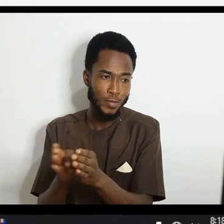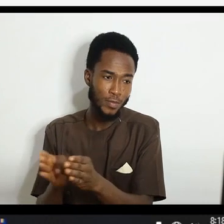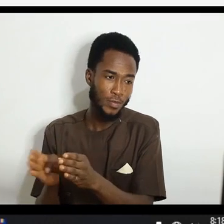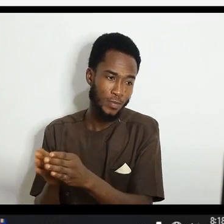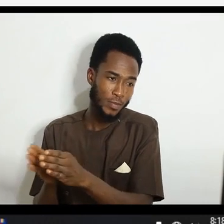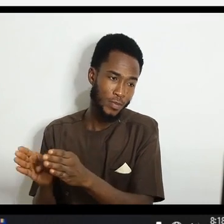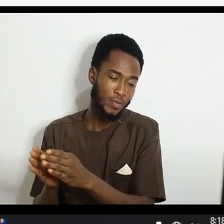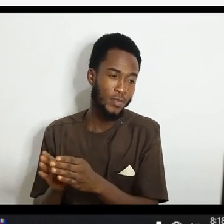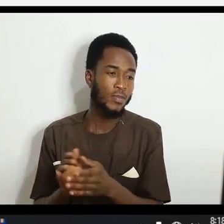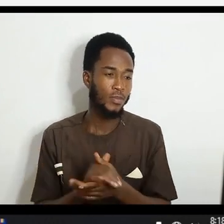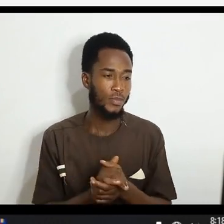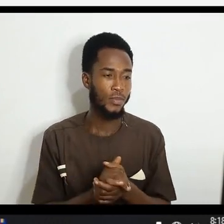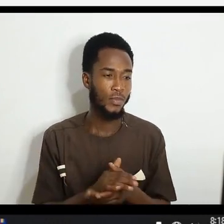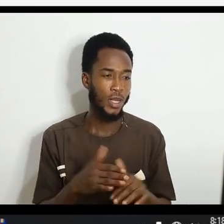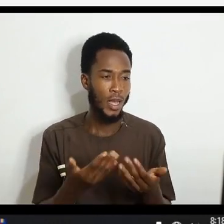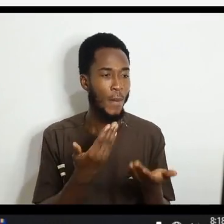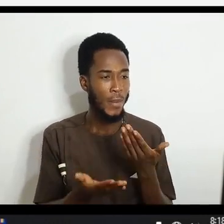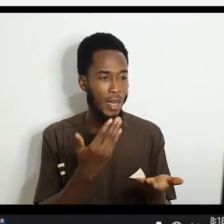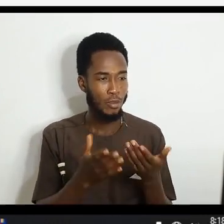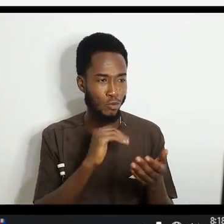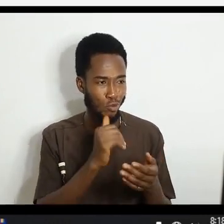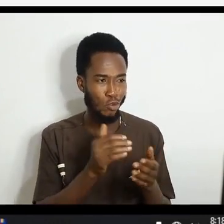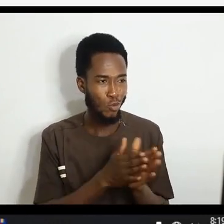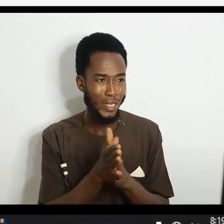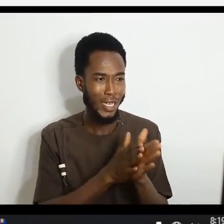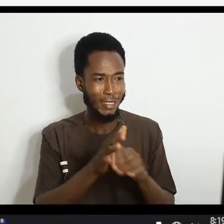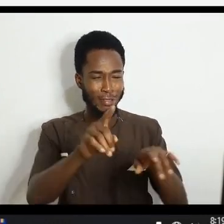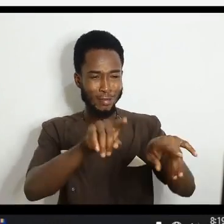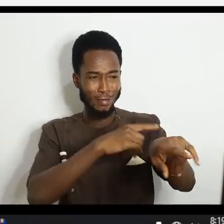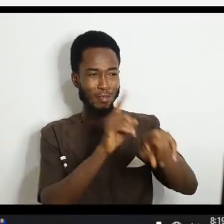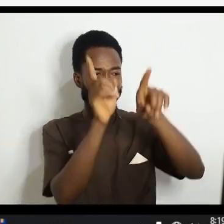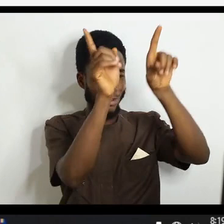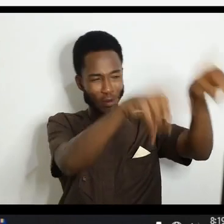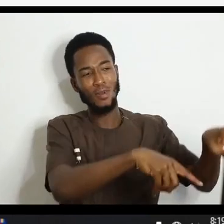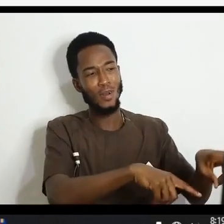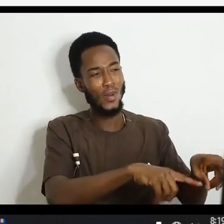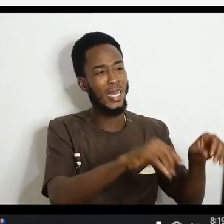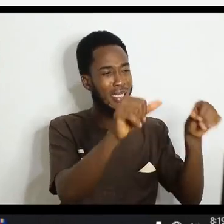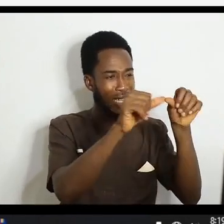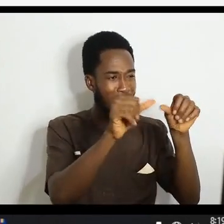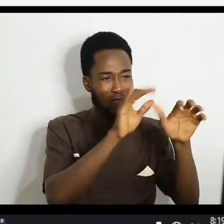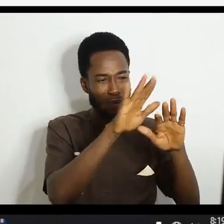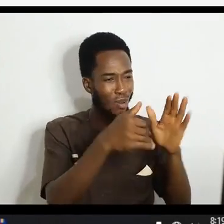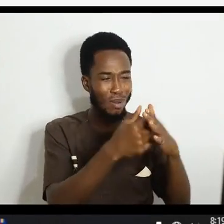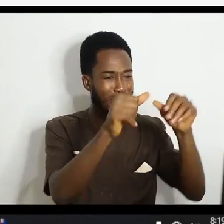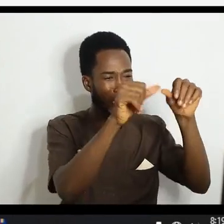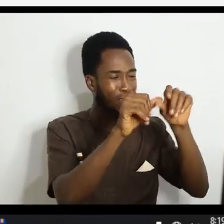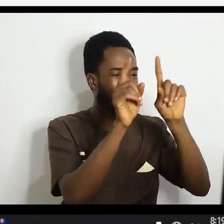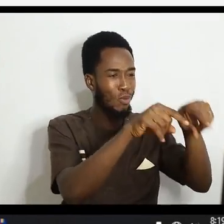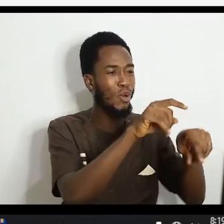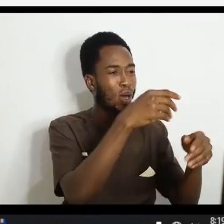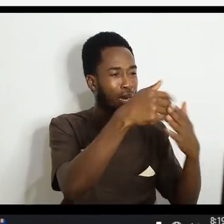this. So in case you don't want to come to this section to type the size of the font that you want,